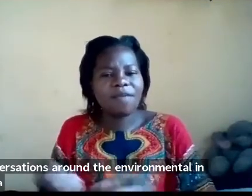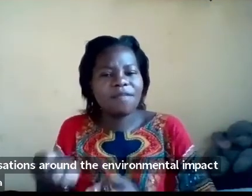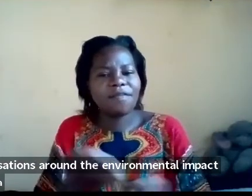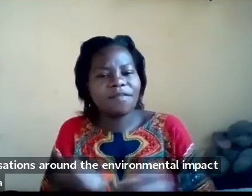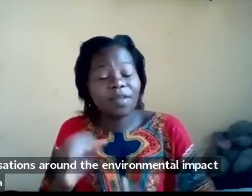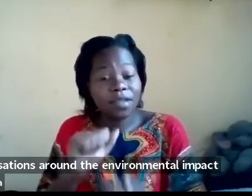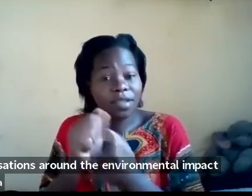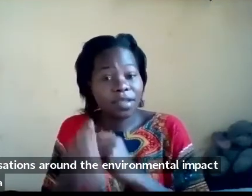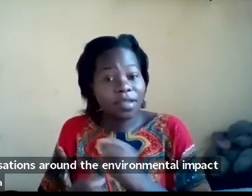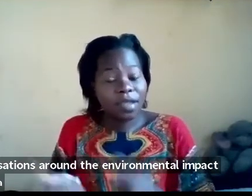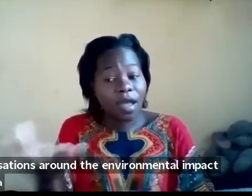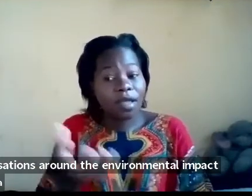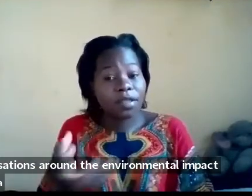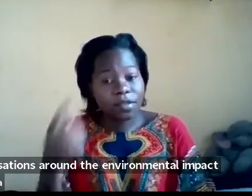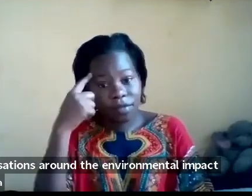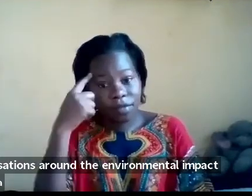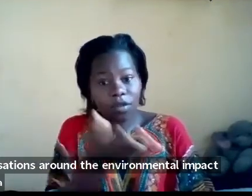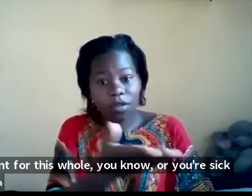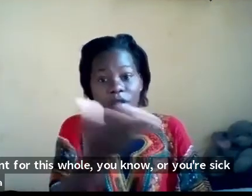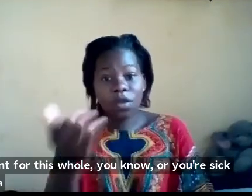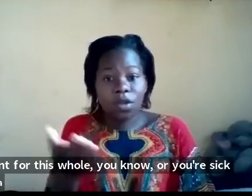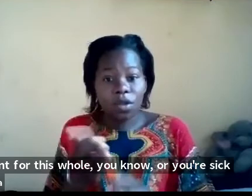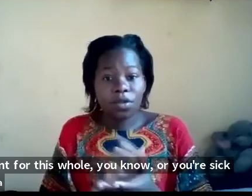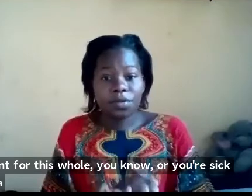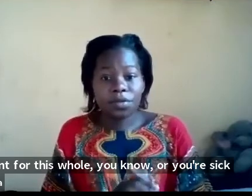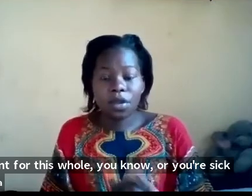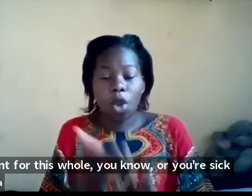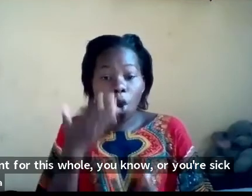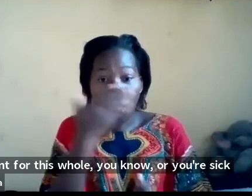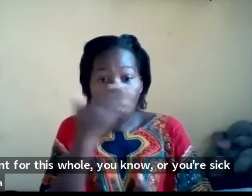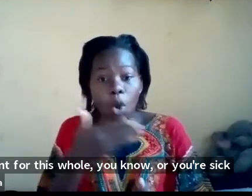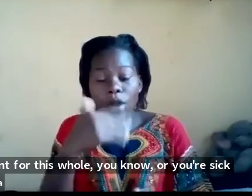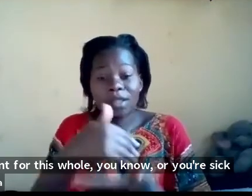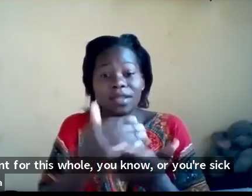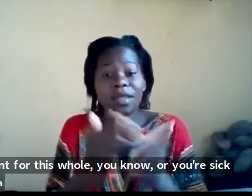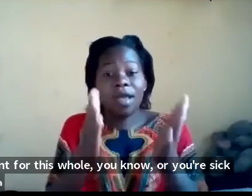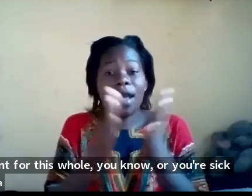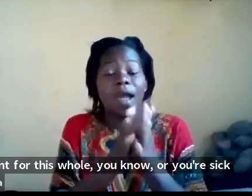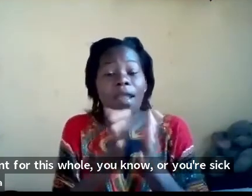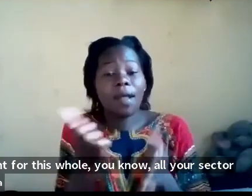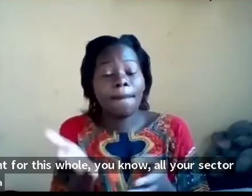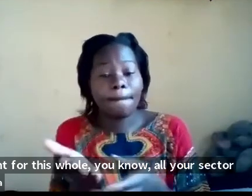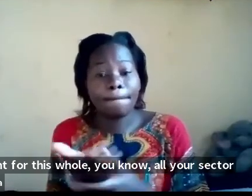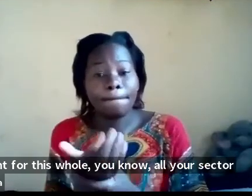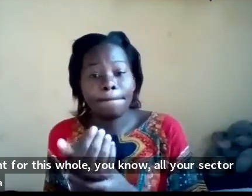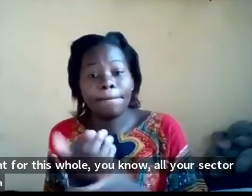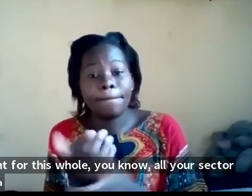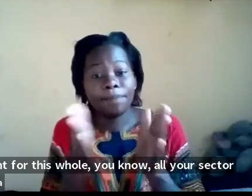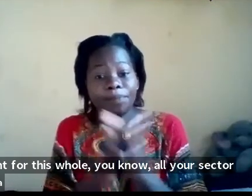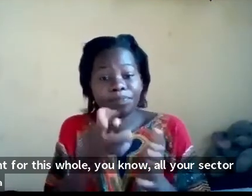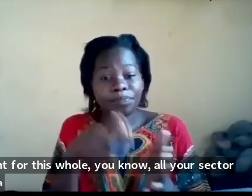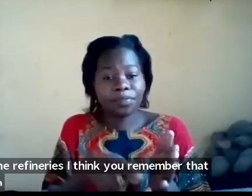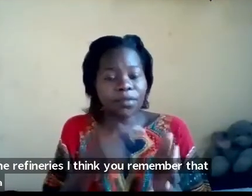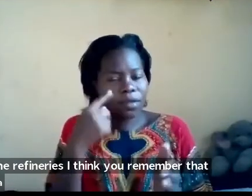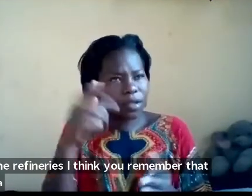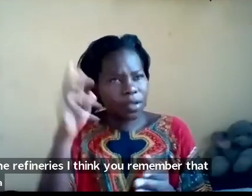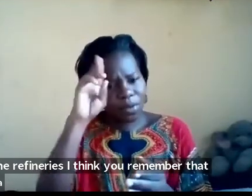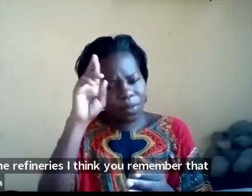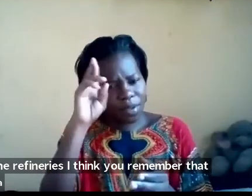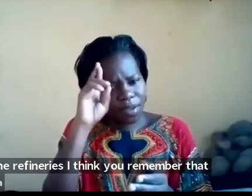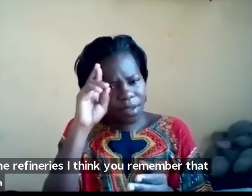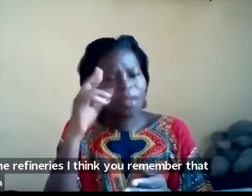whole, oil sector and the refineries. I think you remember the intense